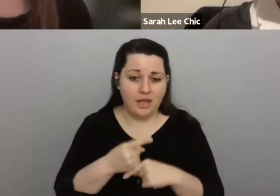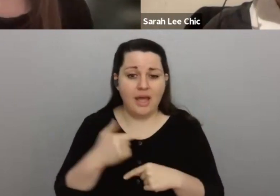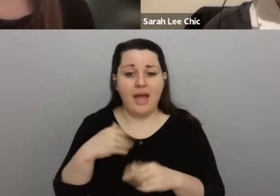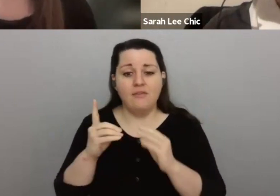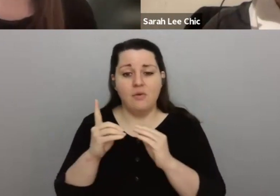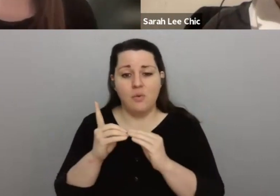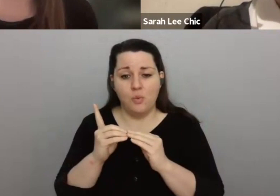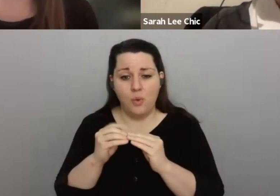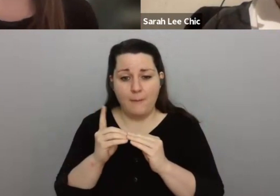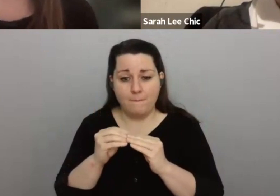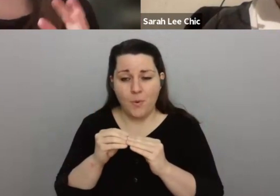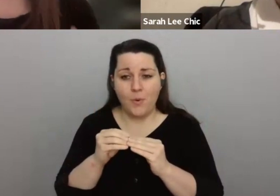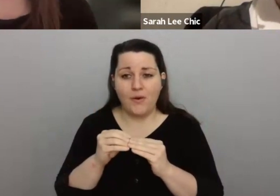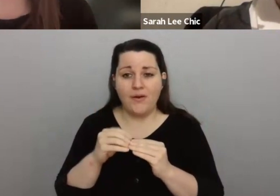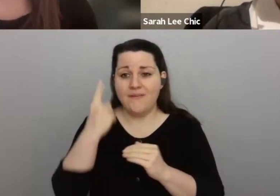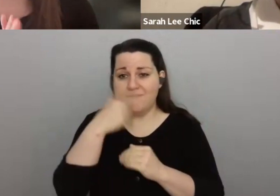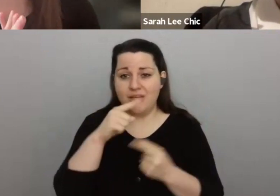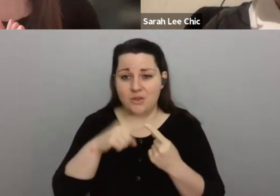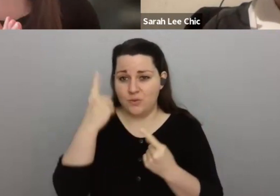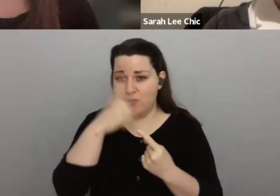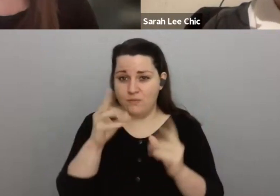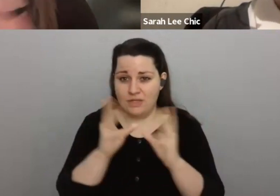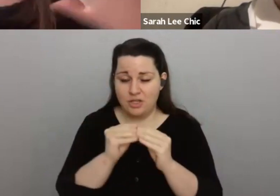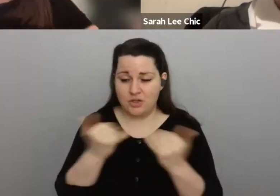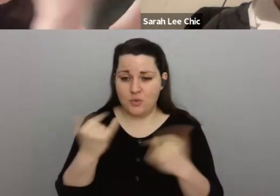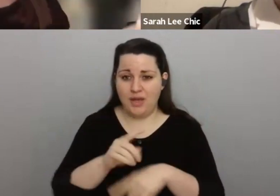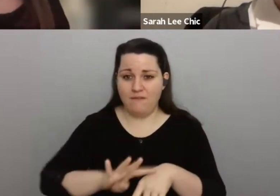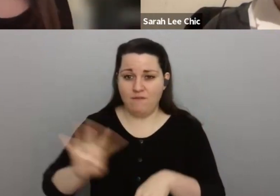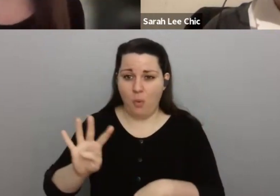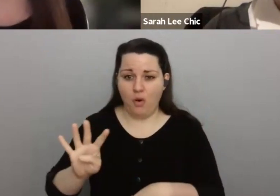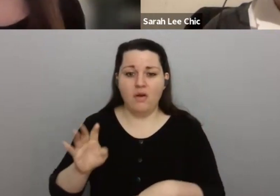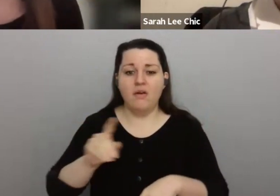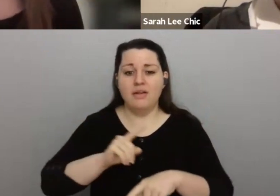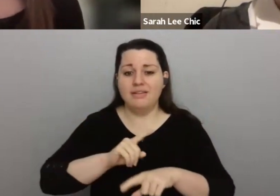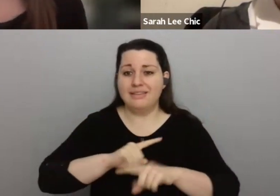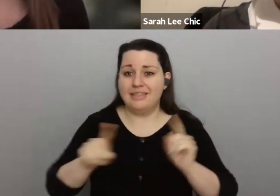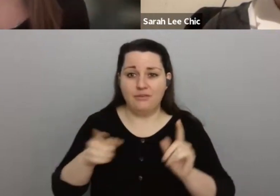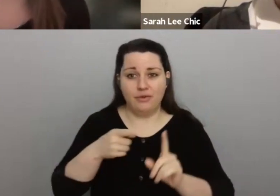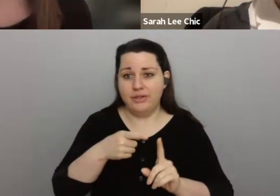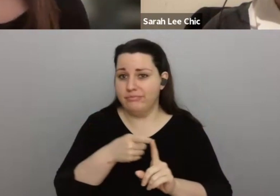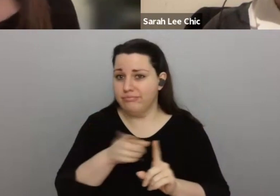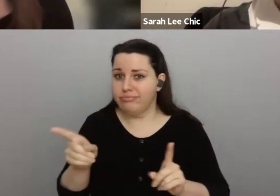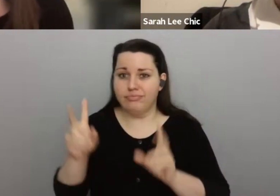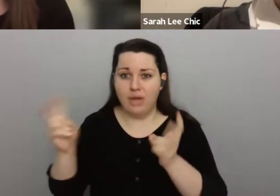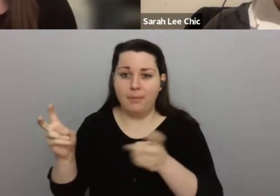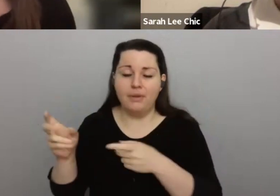more face-to-face session later today at 4 p.m. It's in a totally different direction. That is going to